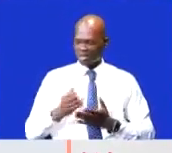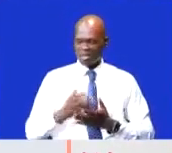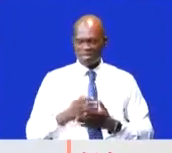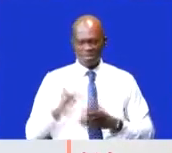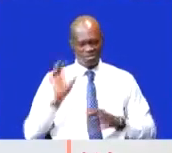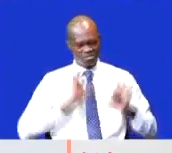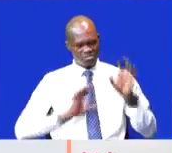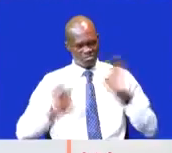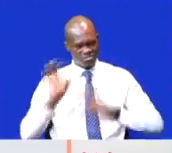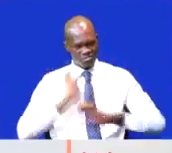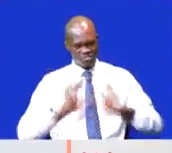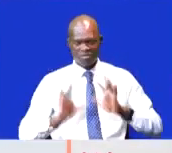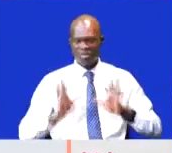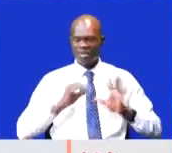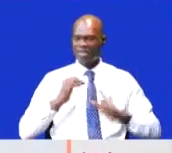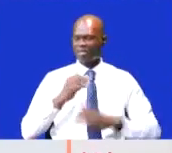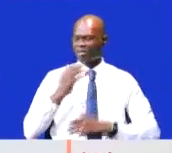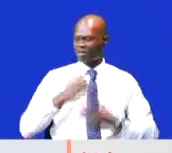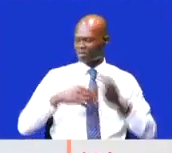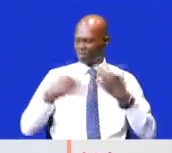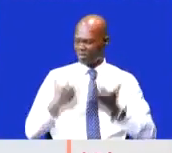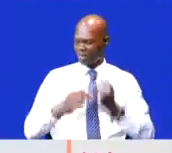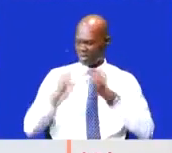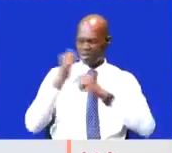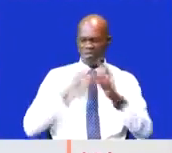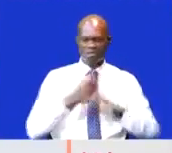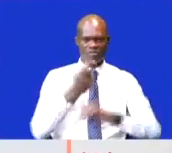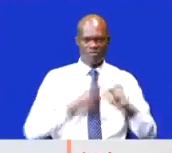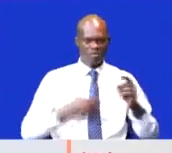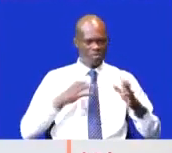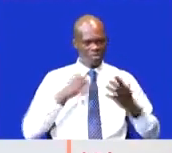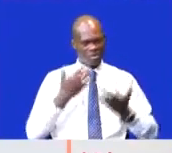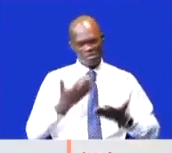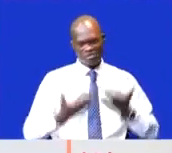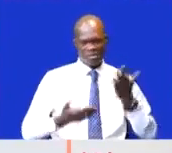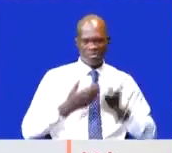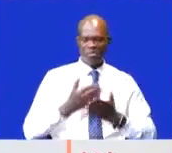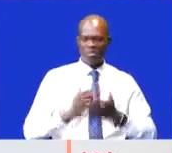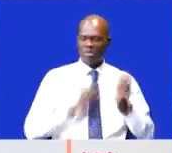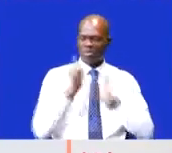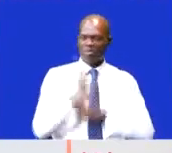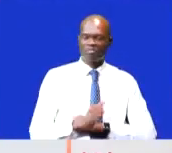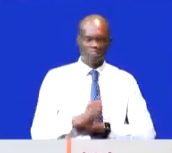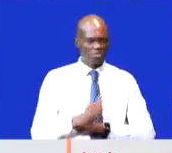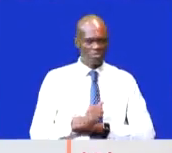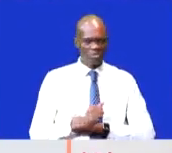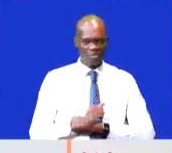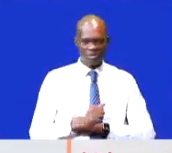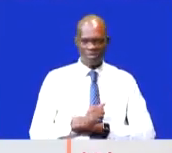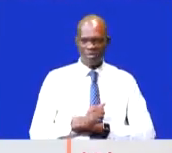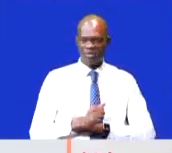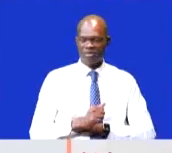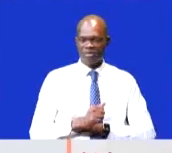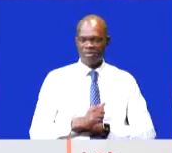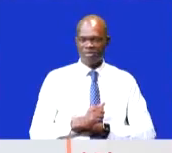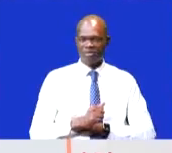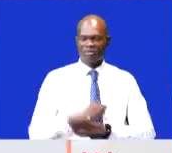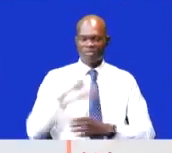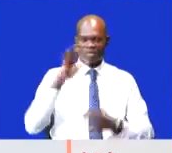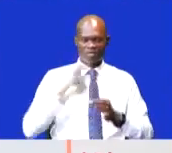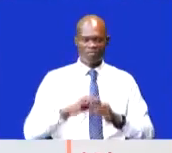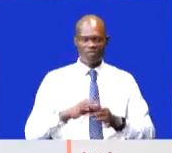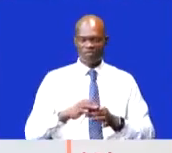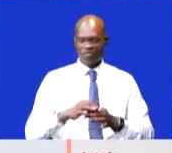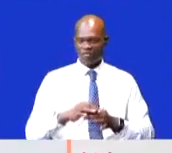character and where he came from, and probably to pass a vote of no confidence in him. I was lobbying